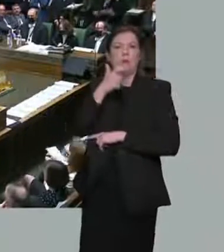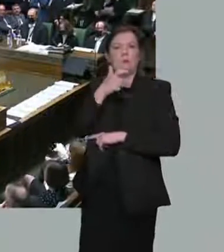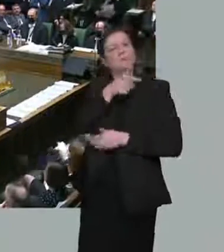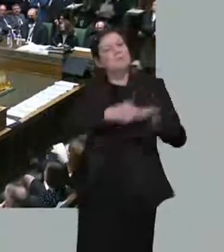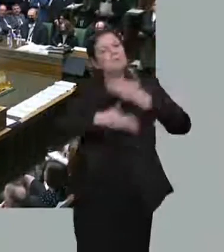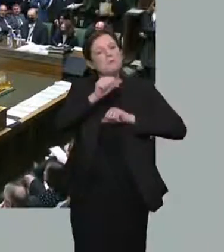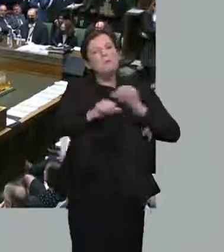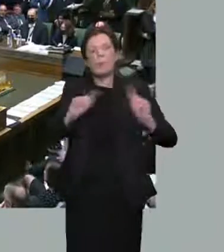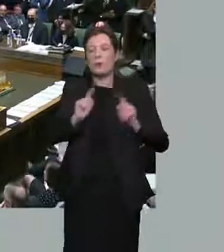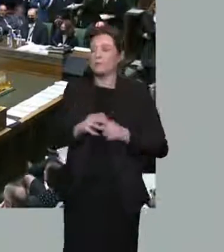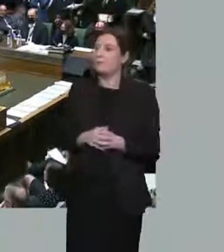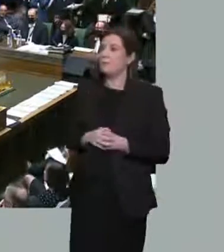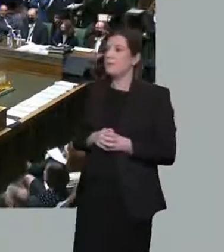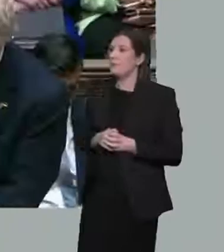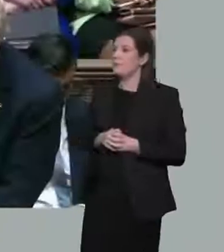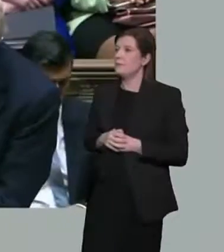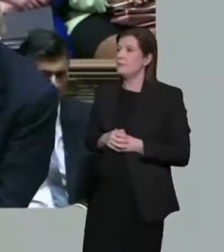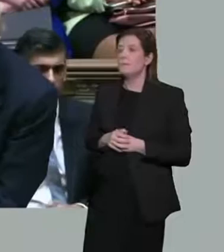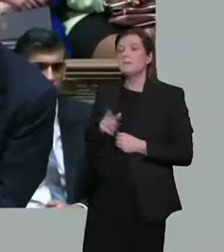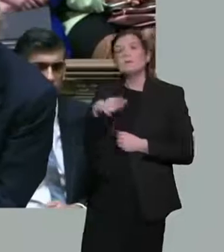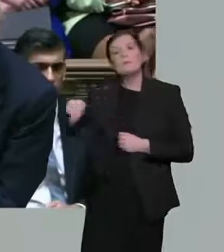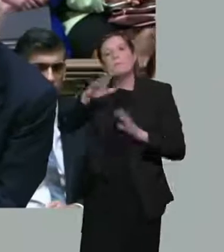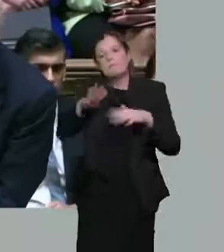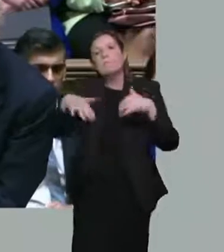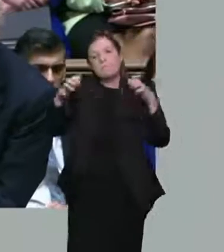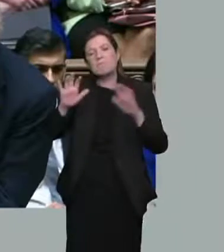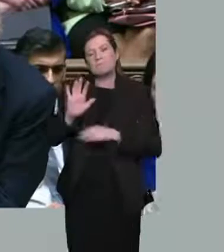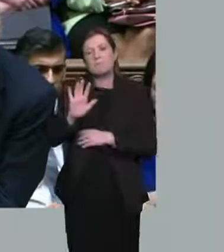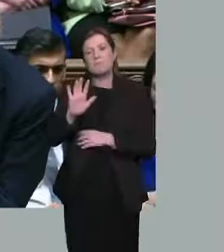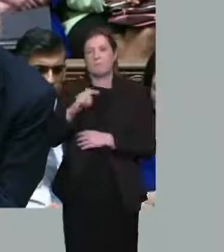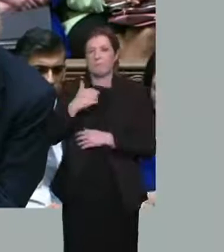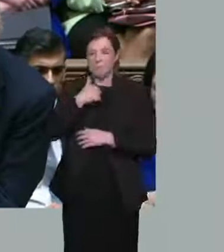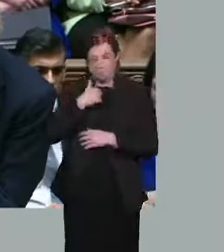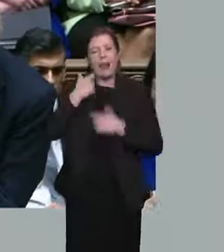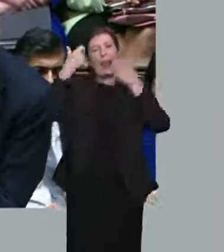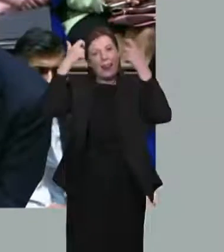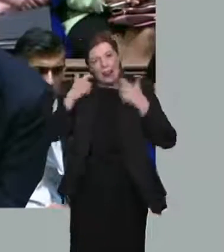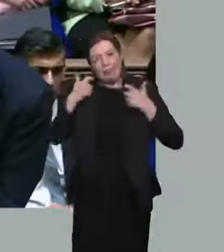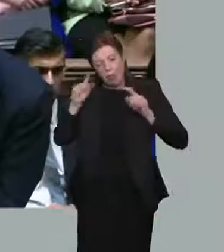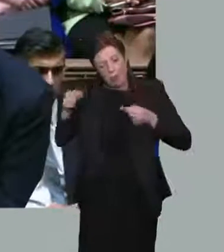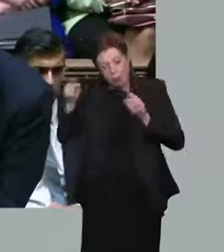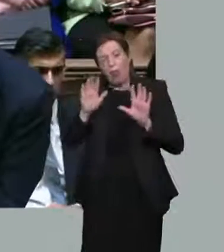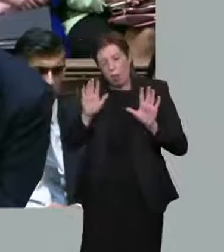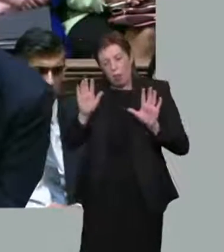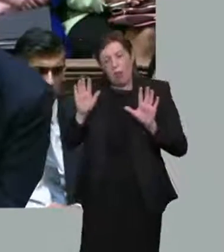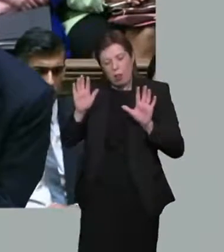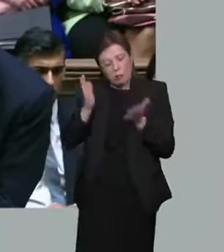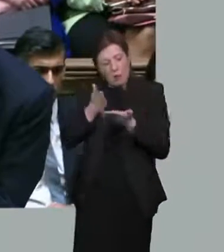Mr. Speaker, I think what the House has already heard is that we are taking legal action against the